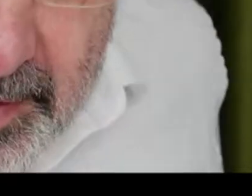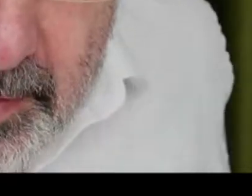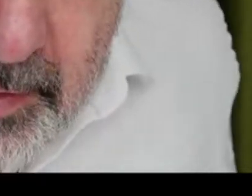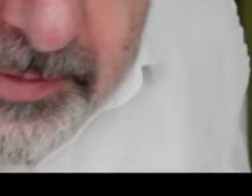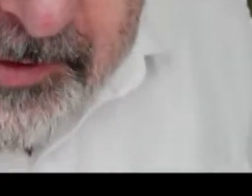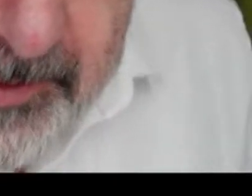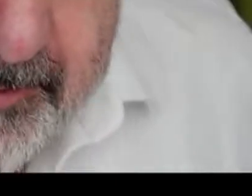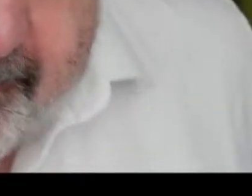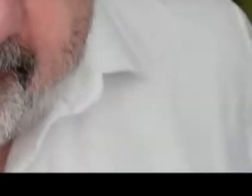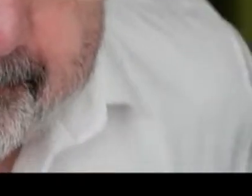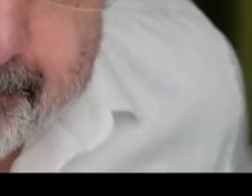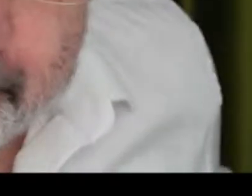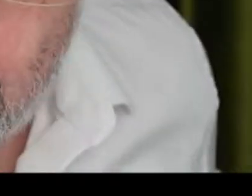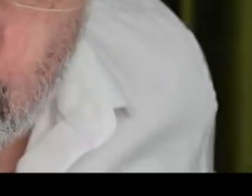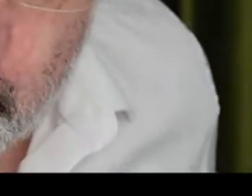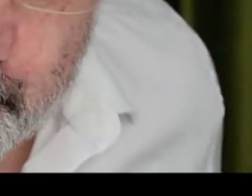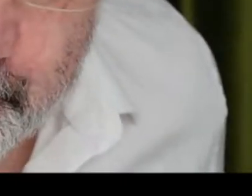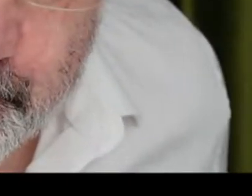Yeah.